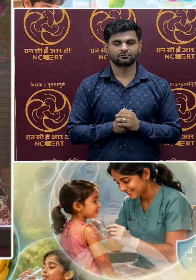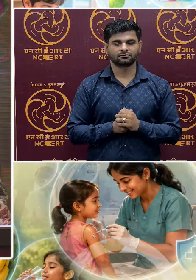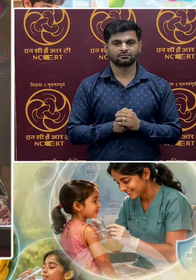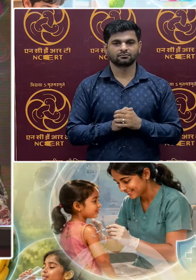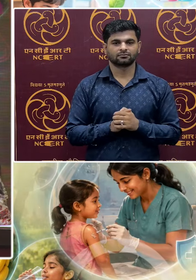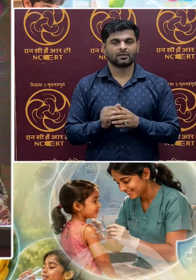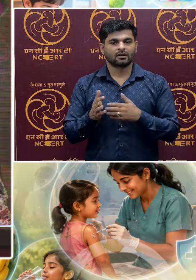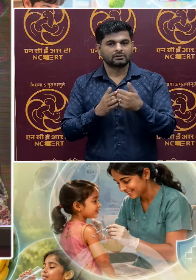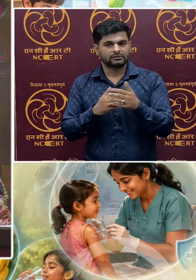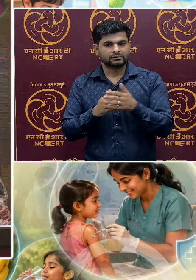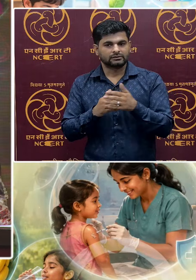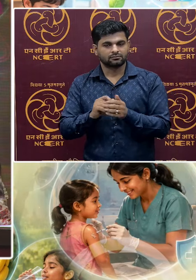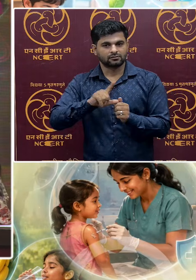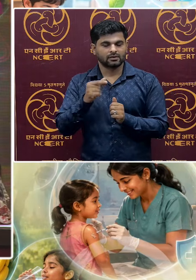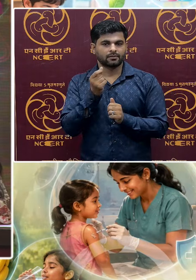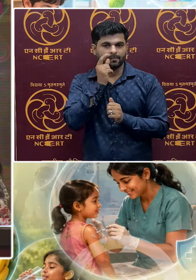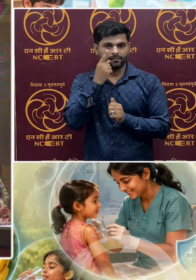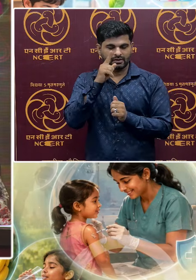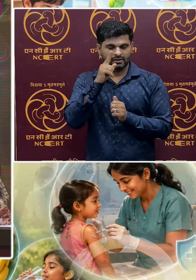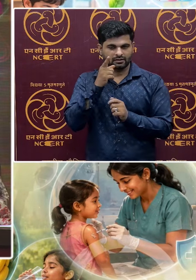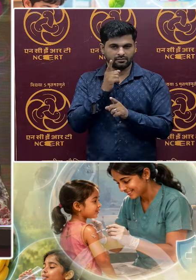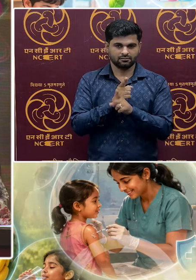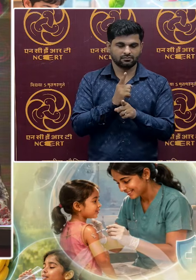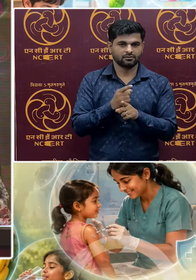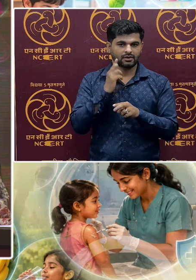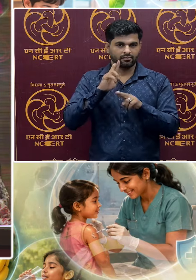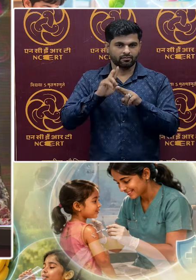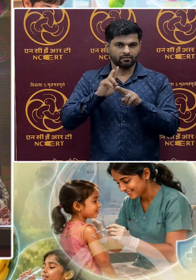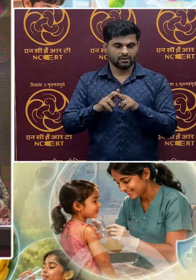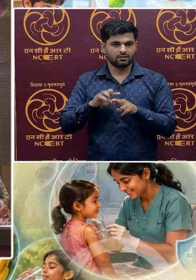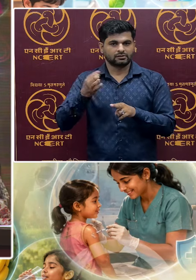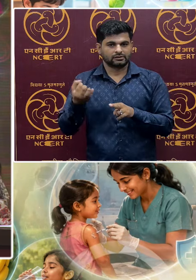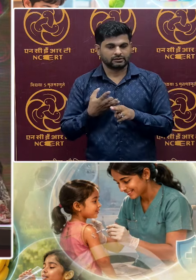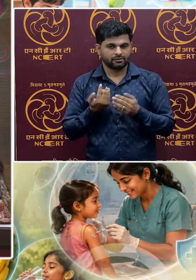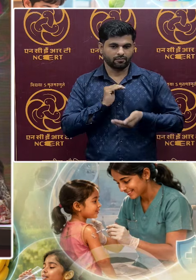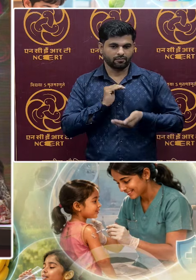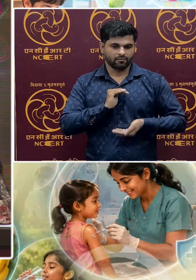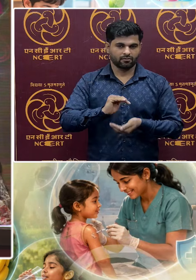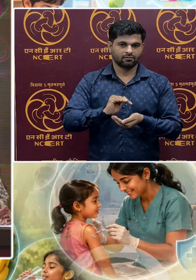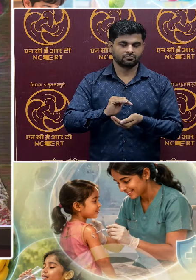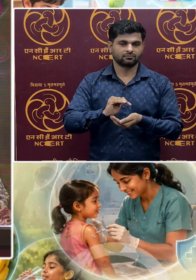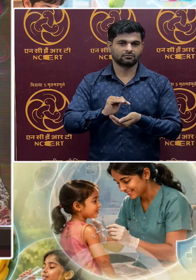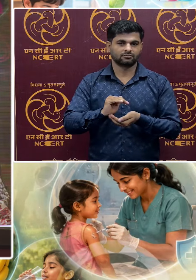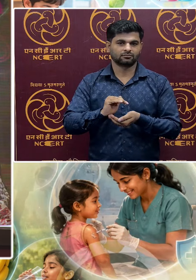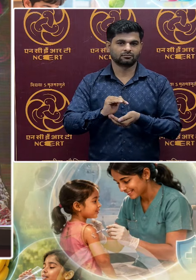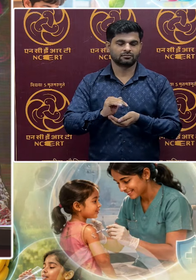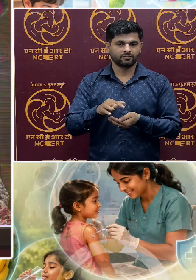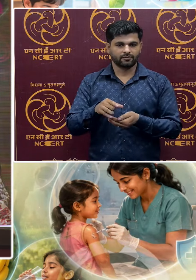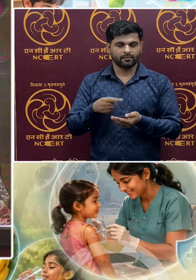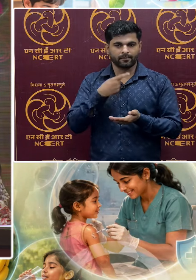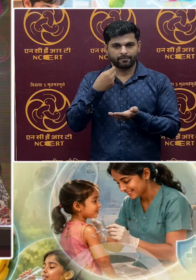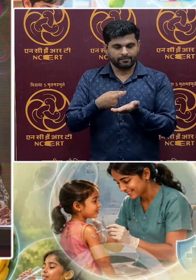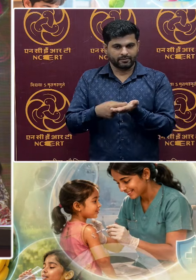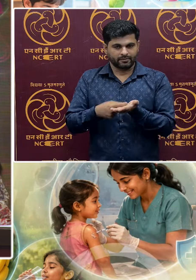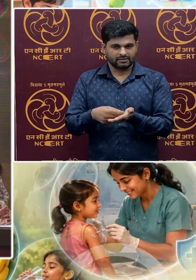to all the parents and teachers, if you have newborns nearby, sir, please take sir's